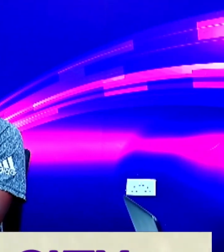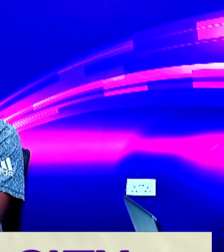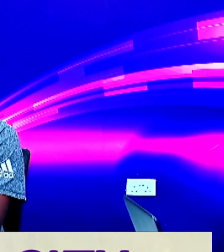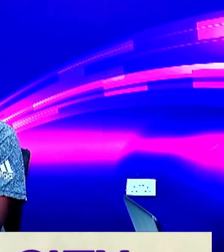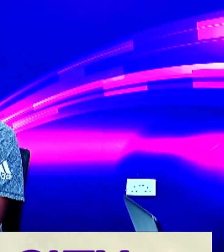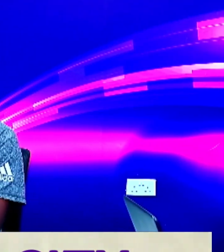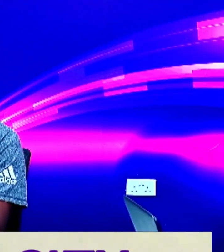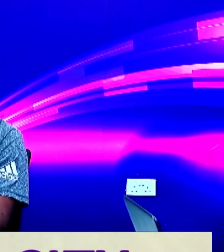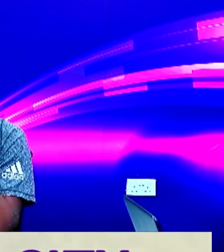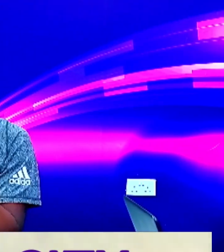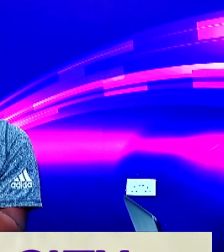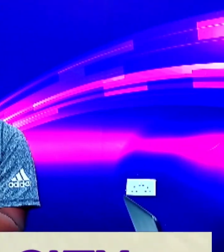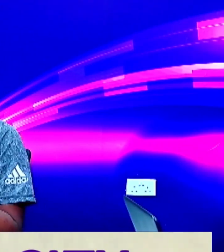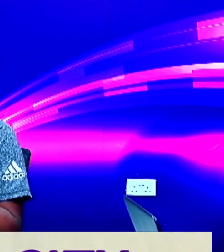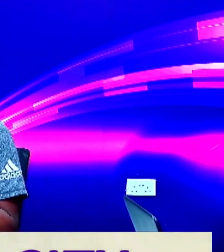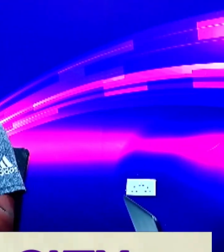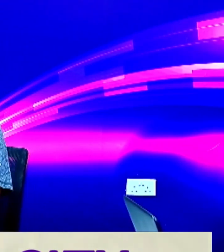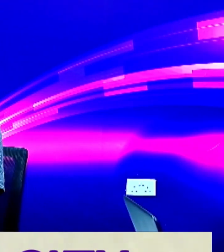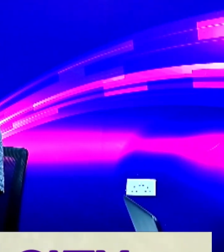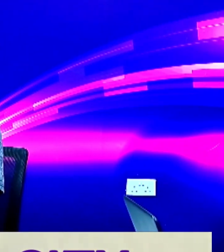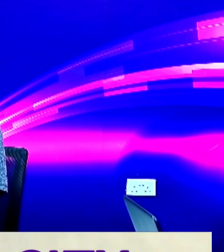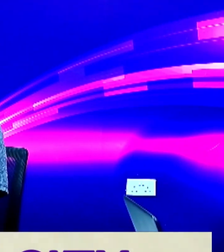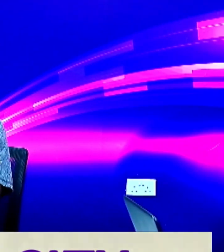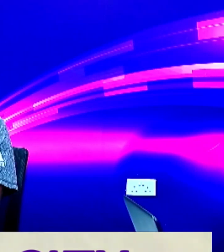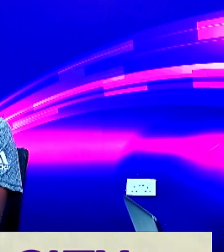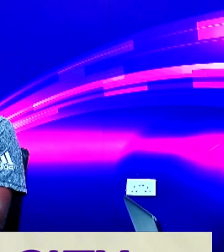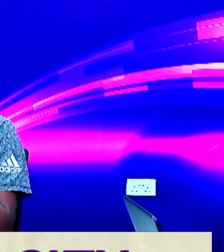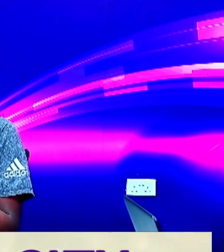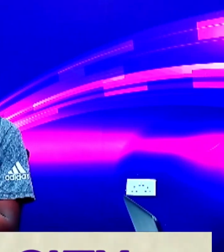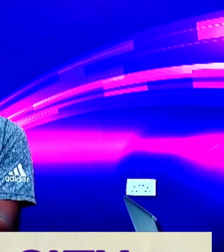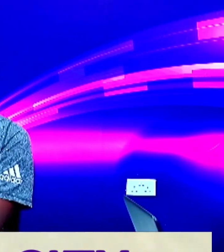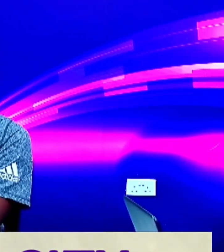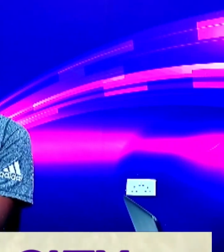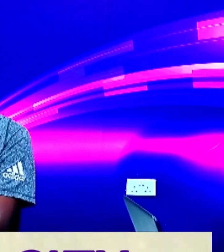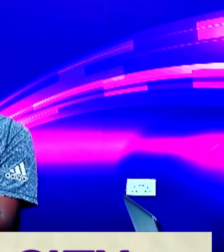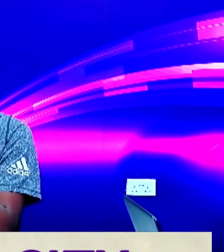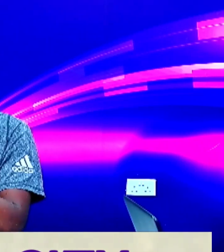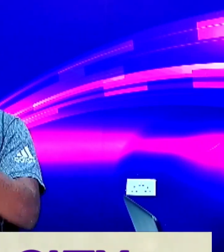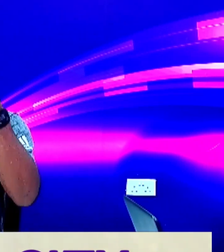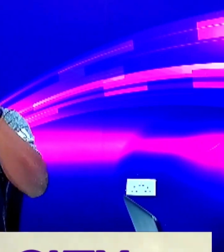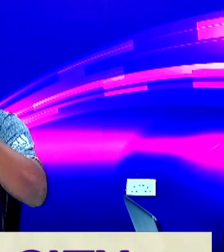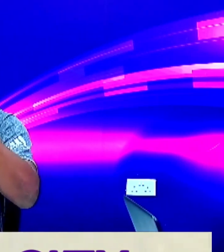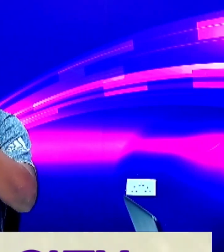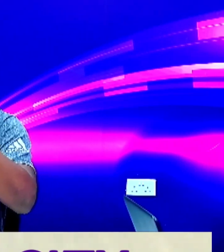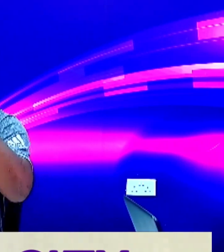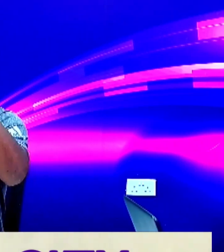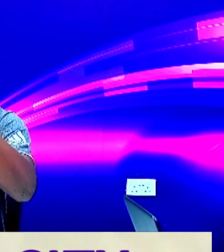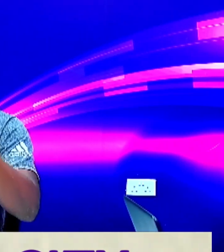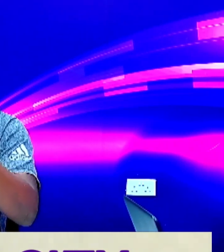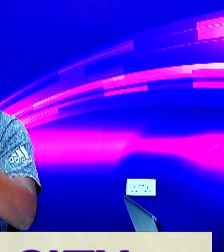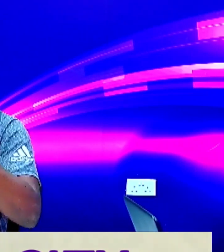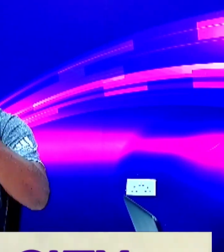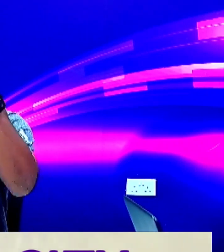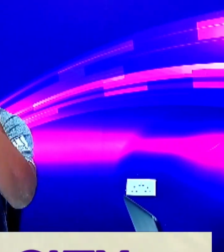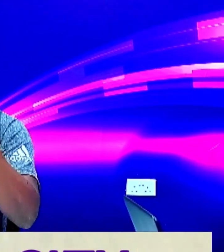Liverpool and for the sign up of Victor Gyökeres of Liverpool, I think it will be a